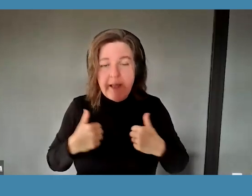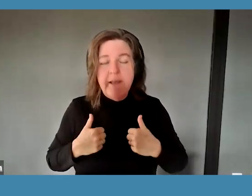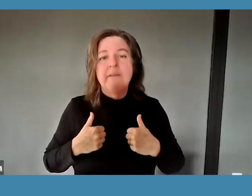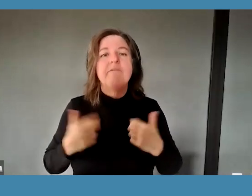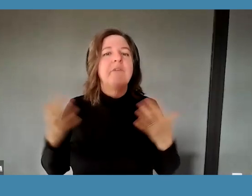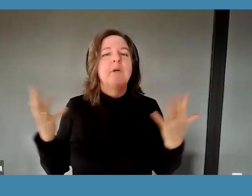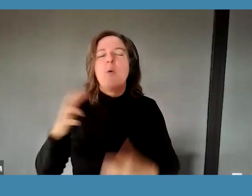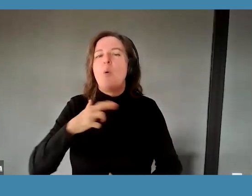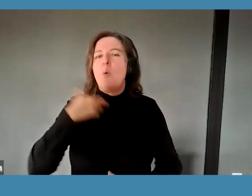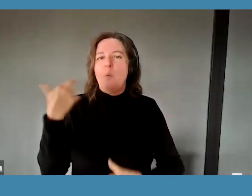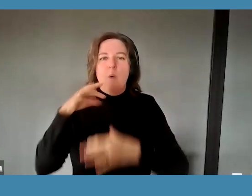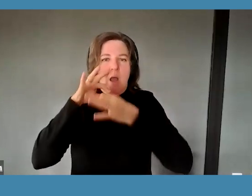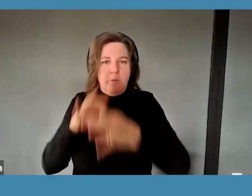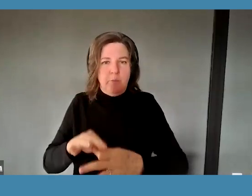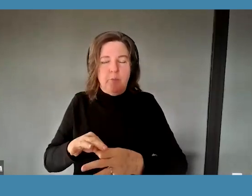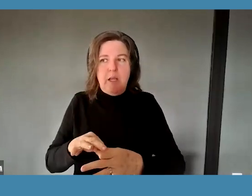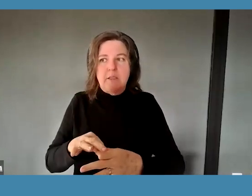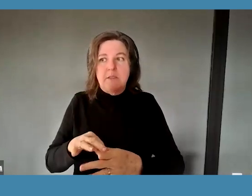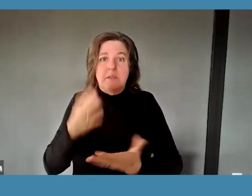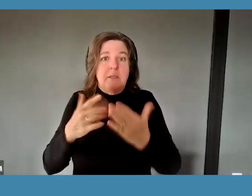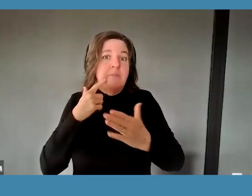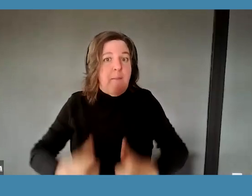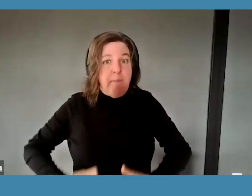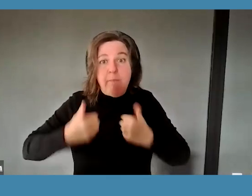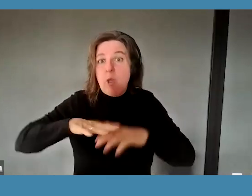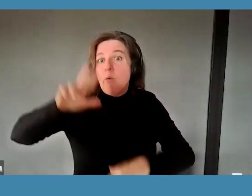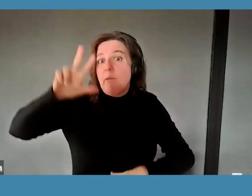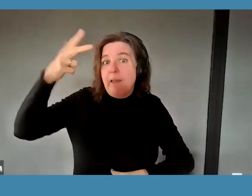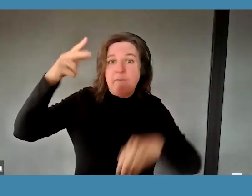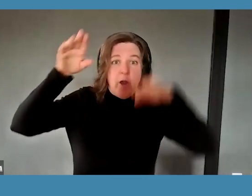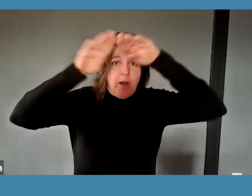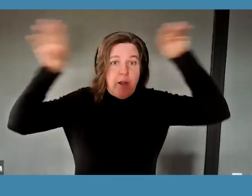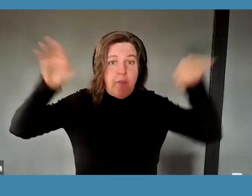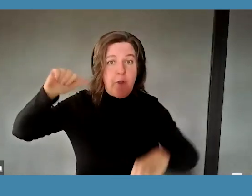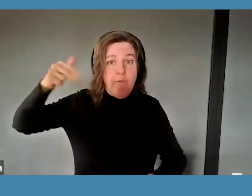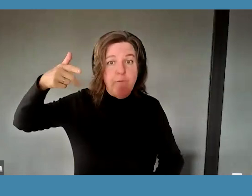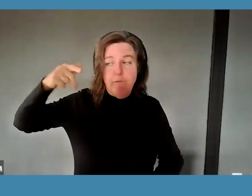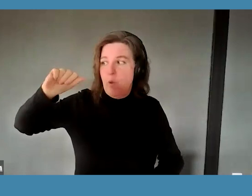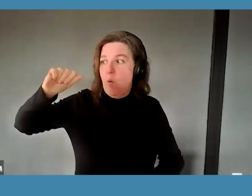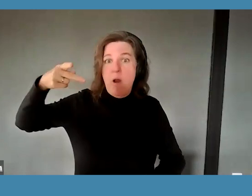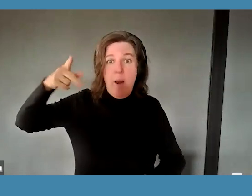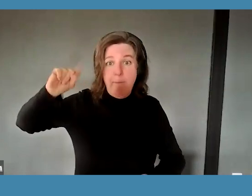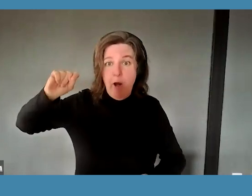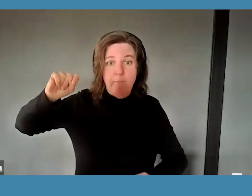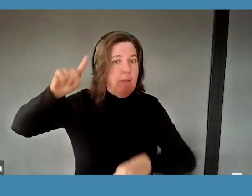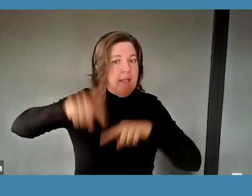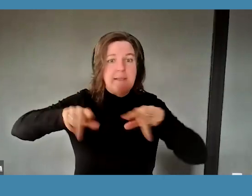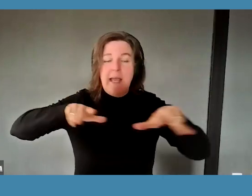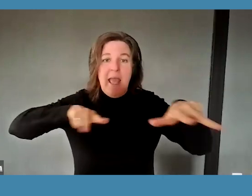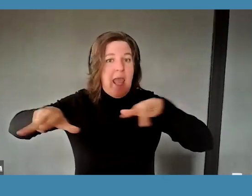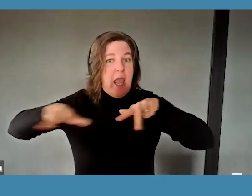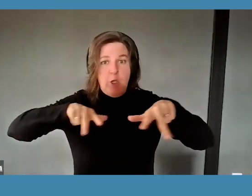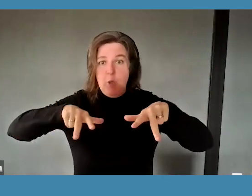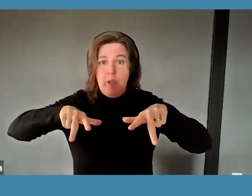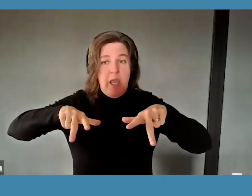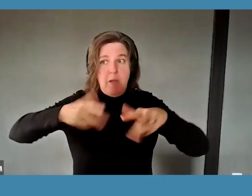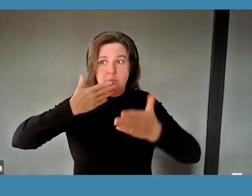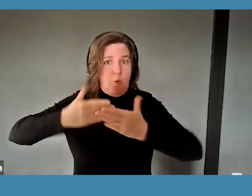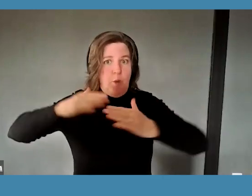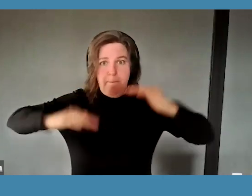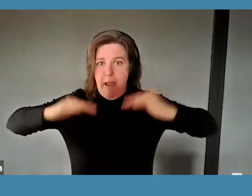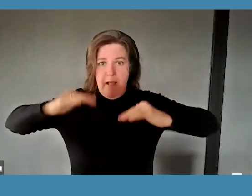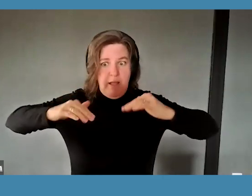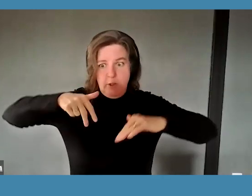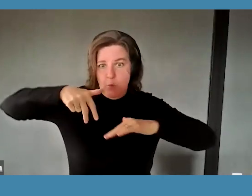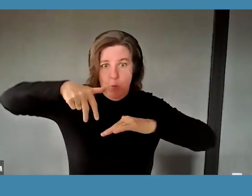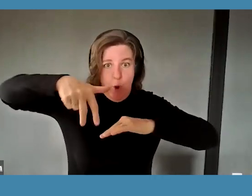be associated with the fact that maybe you're living on a third floor apartment and you don't walk steadily, or environmental risks